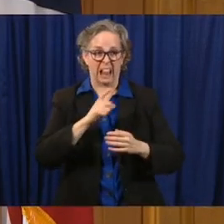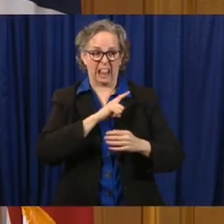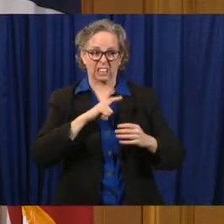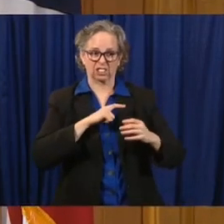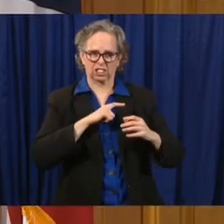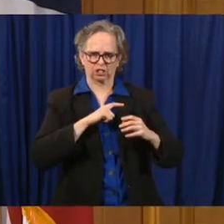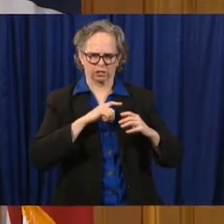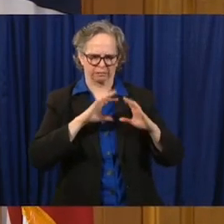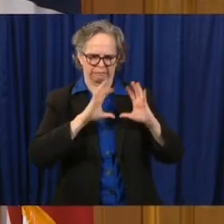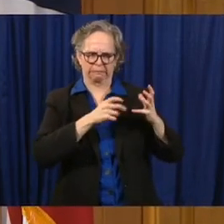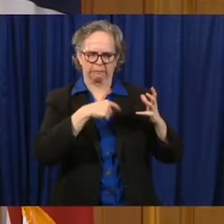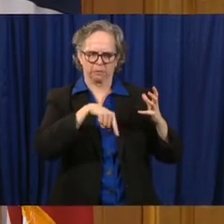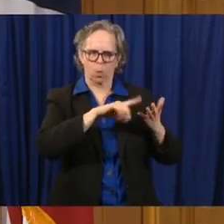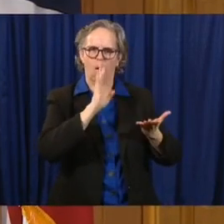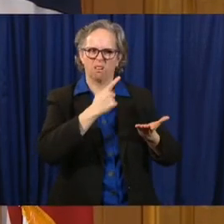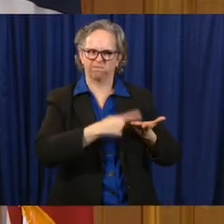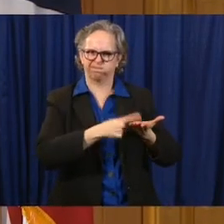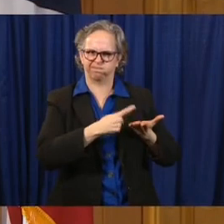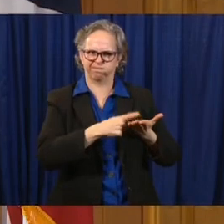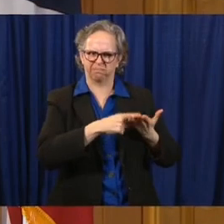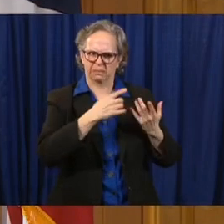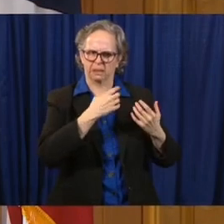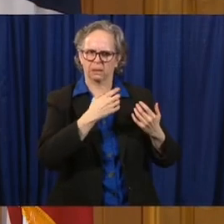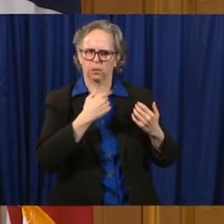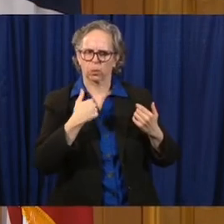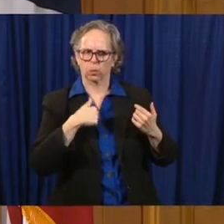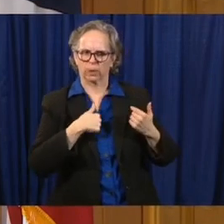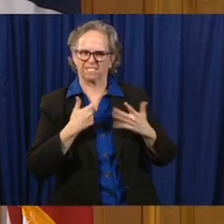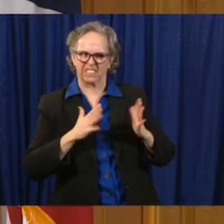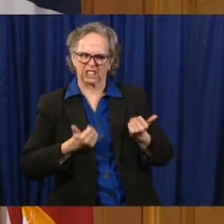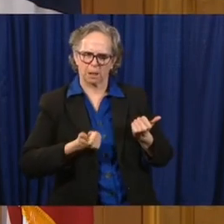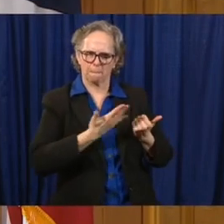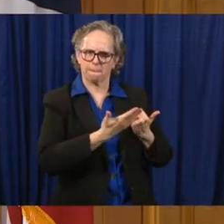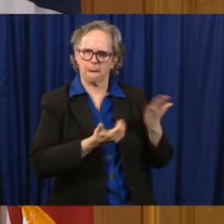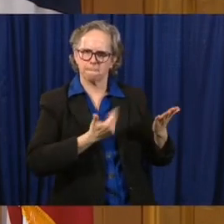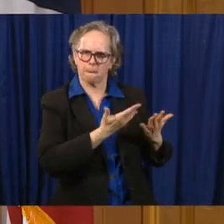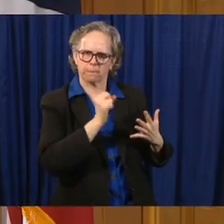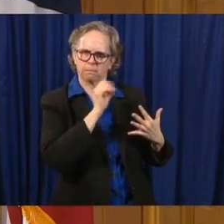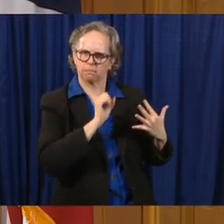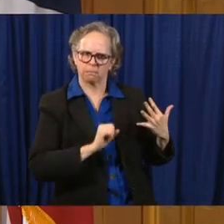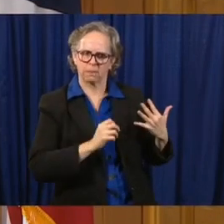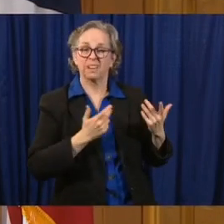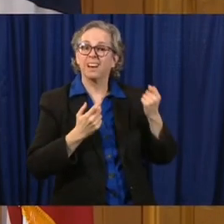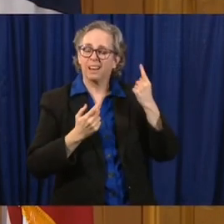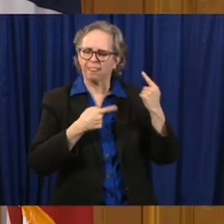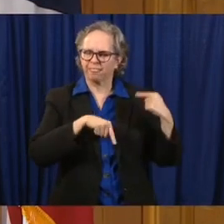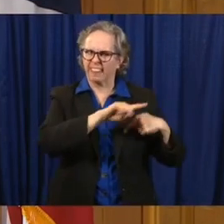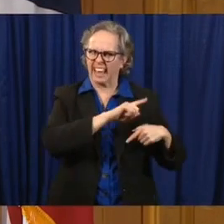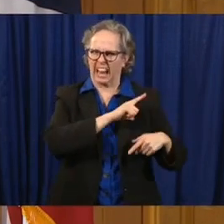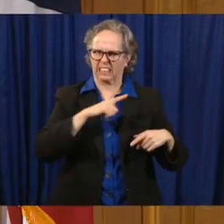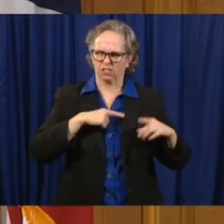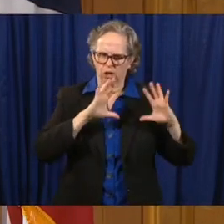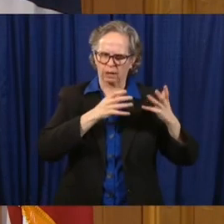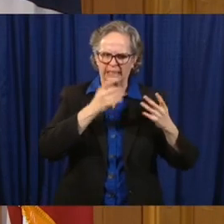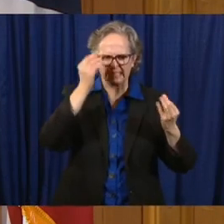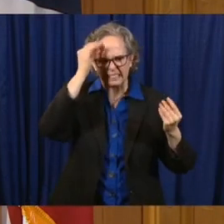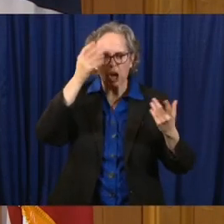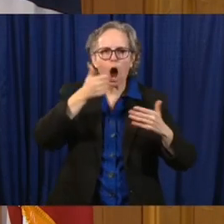of the prisoners that we have suggested that they look at under the emergency release